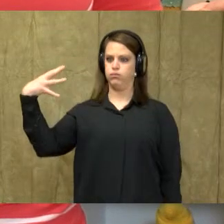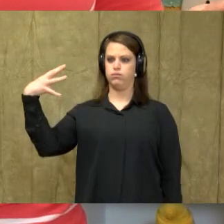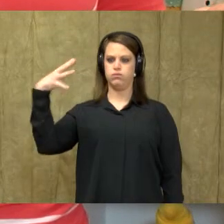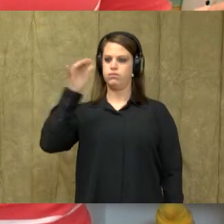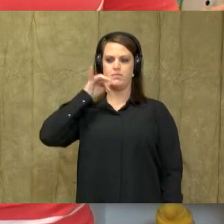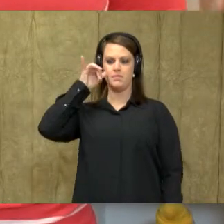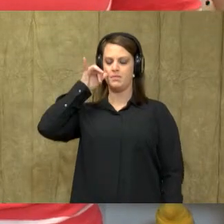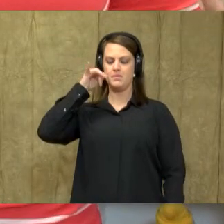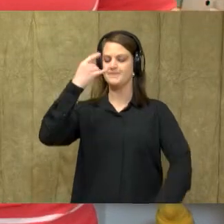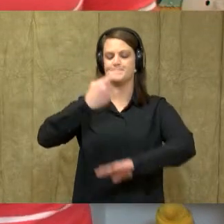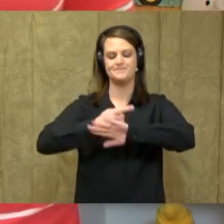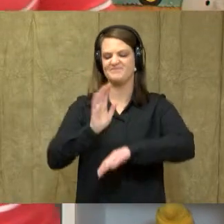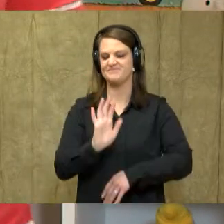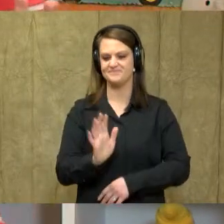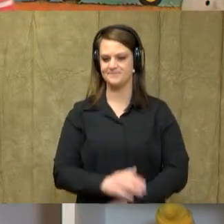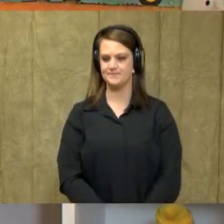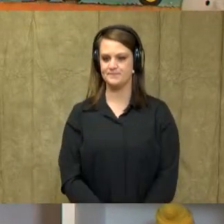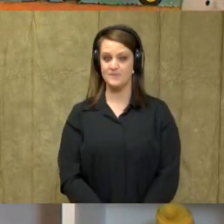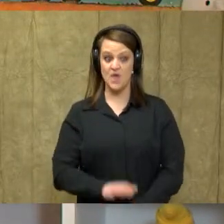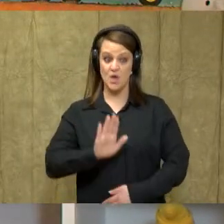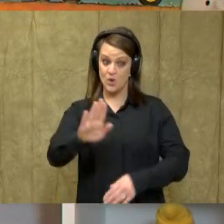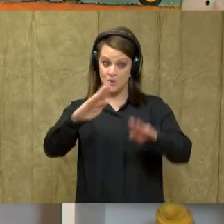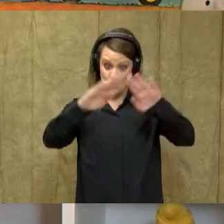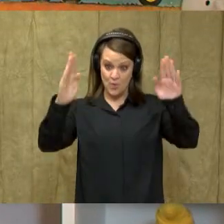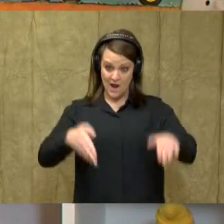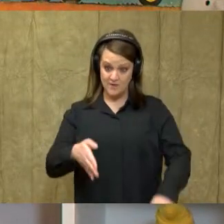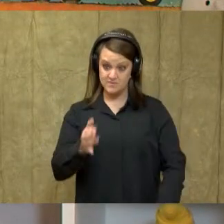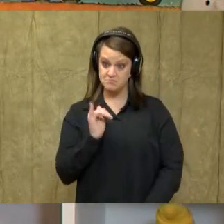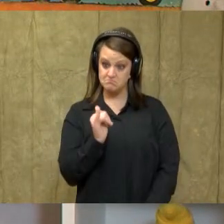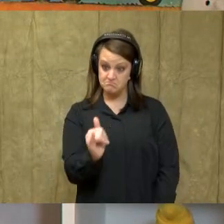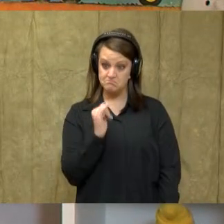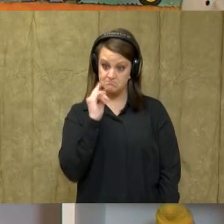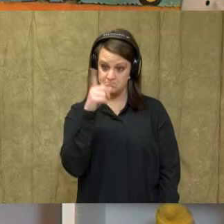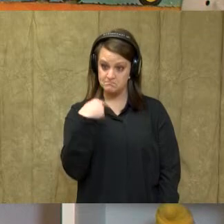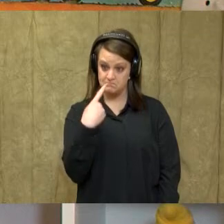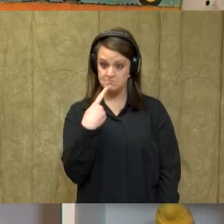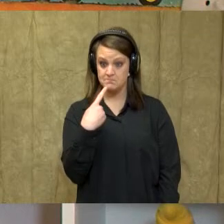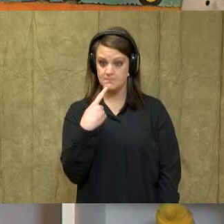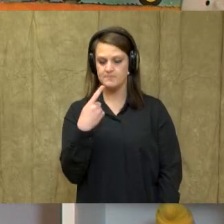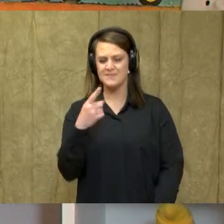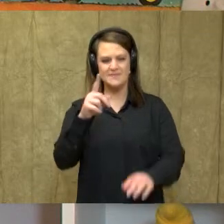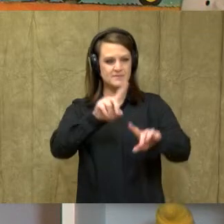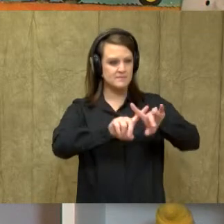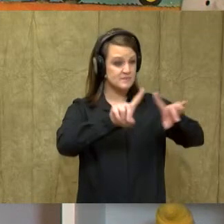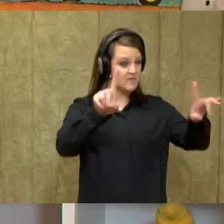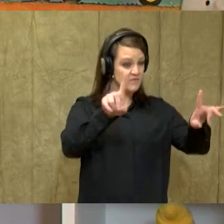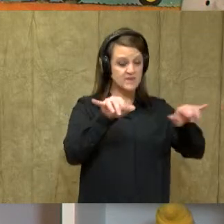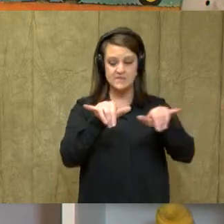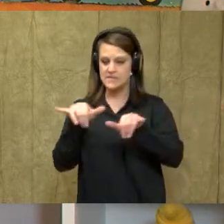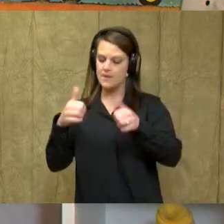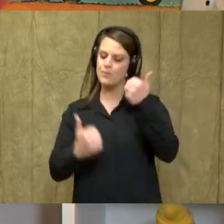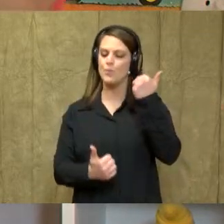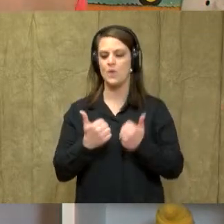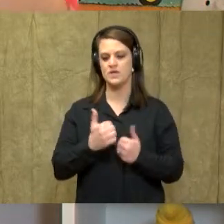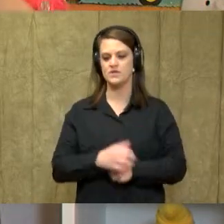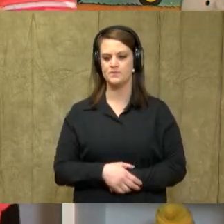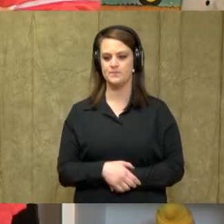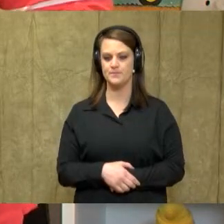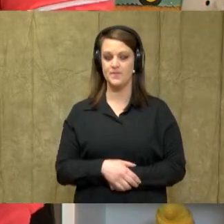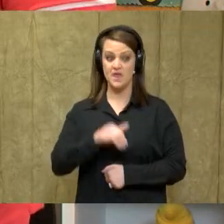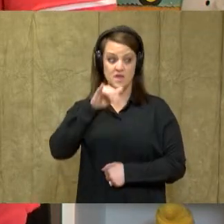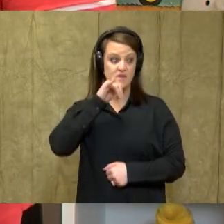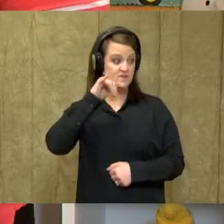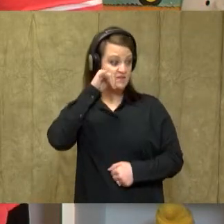yesterday. Does it look the same at your house, or does it look different? Remember yesterday we talked about the clouds moving,